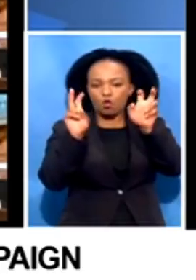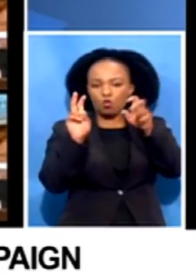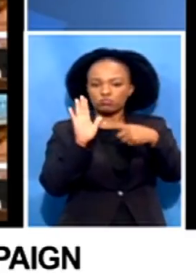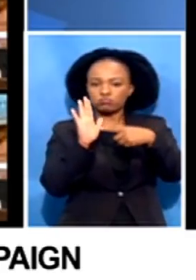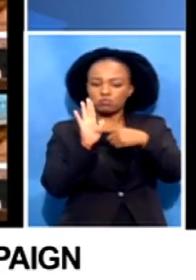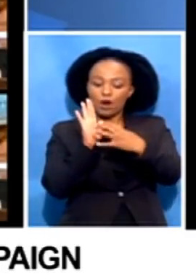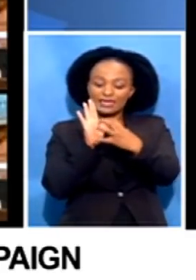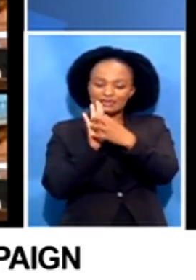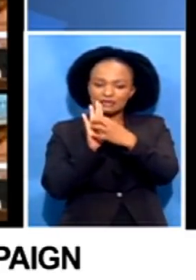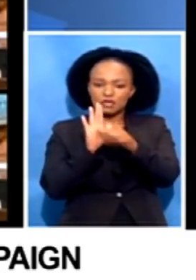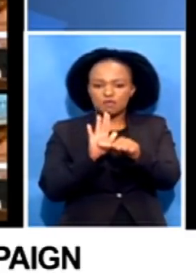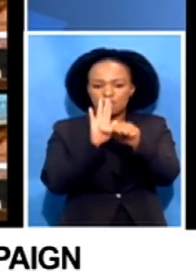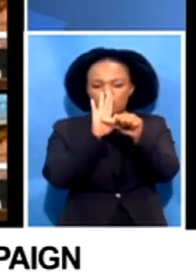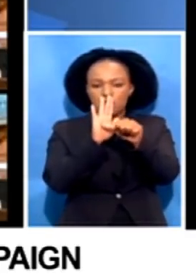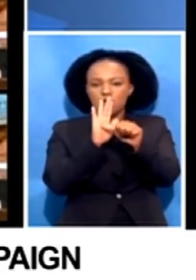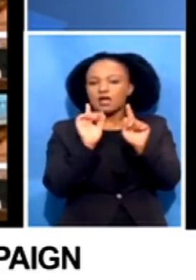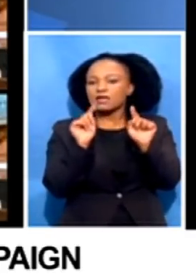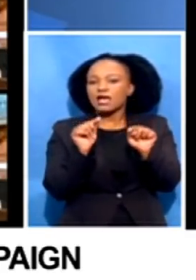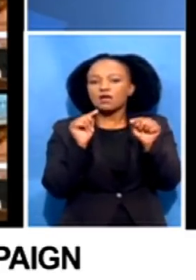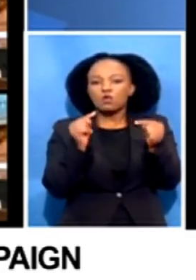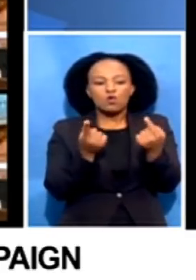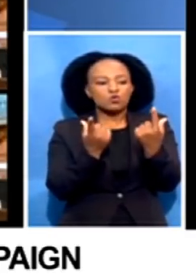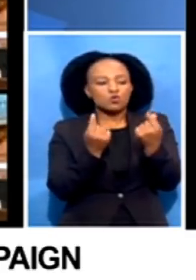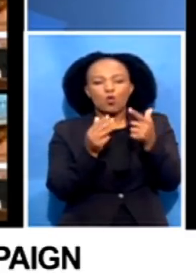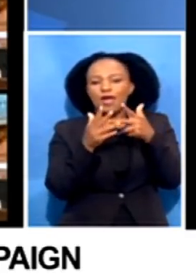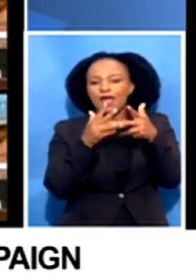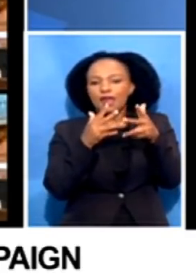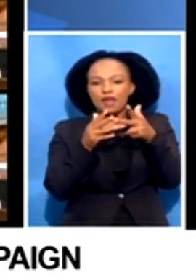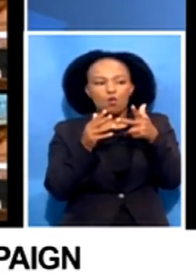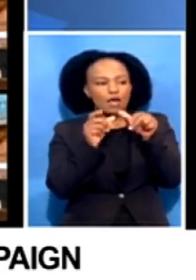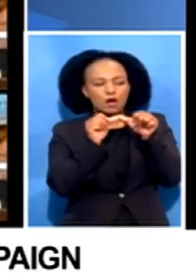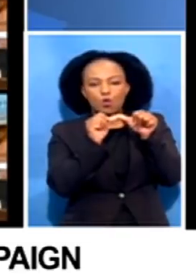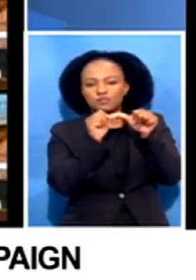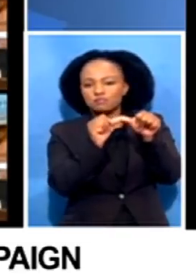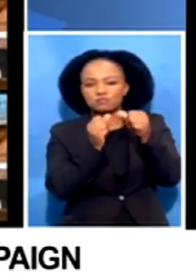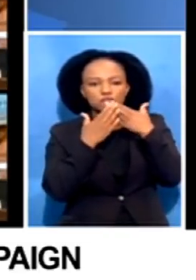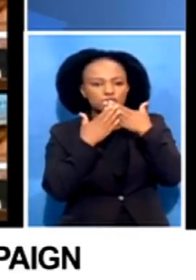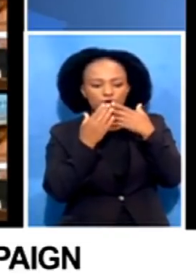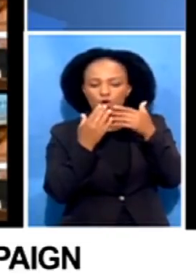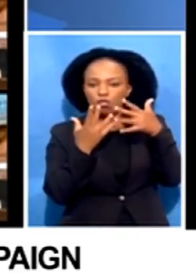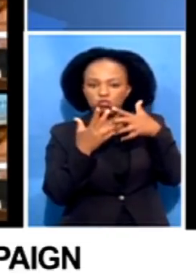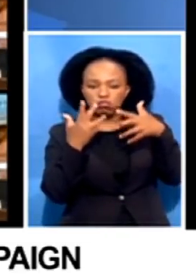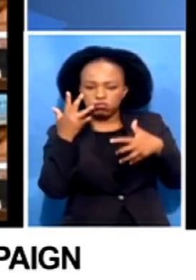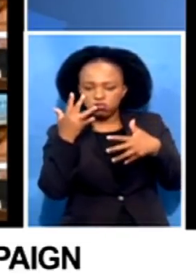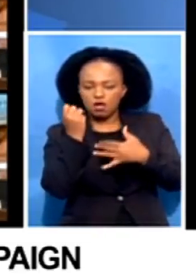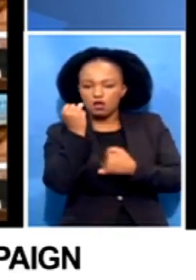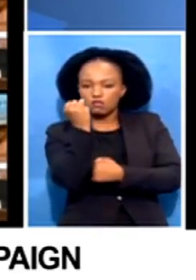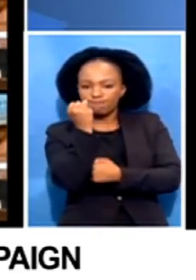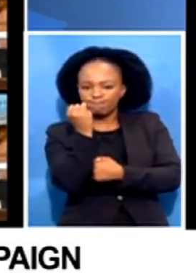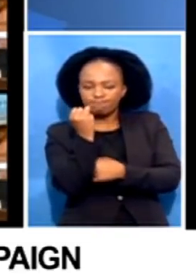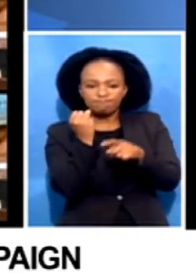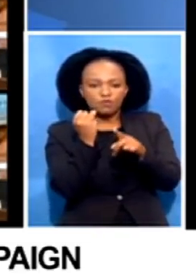way that is inconsistent with their office or expose themselves to any